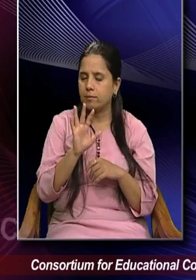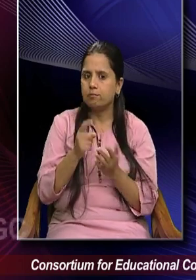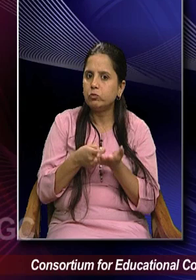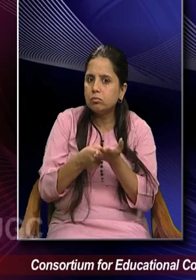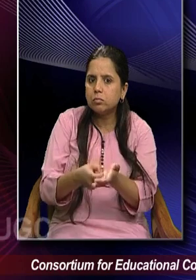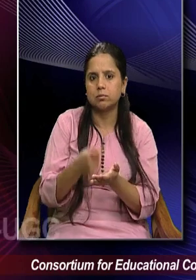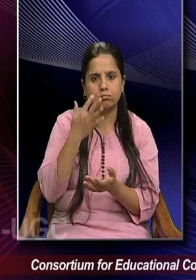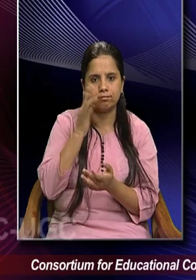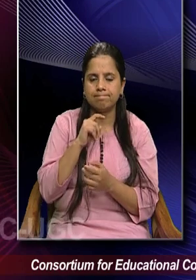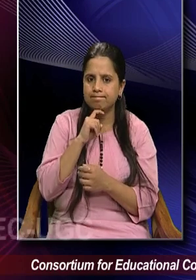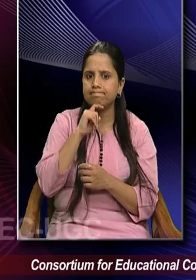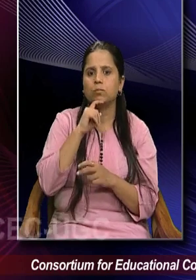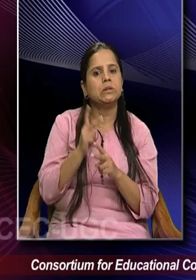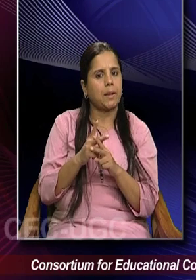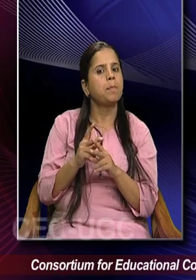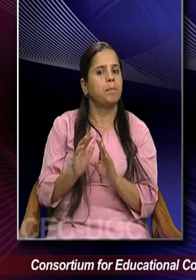and dignity.